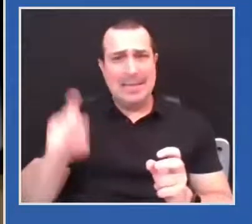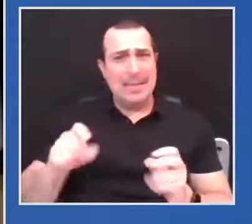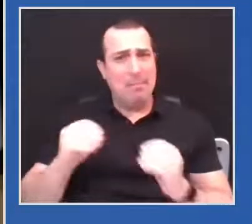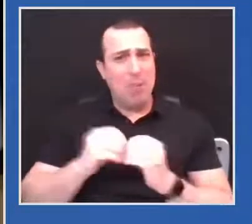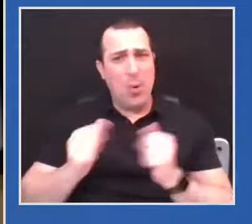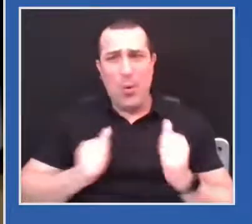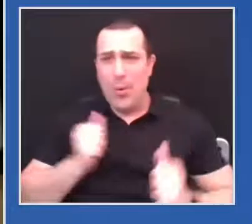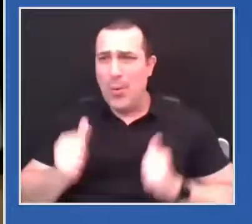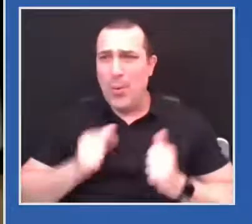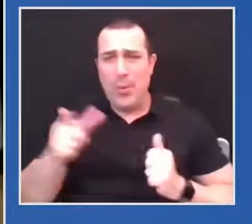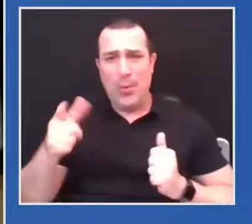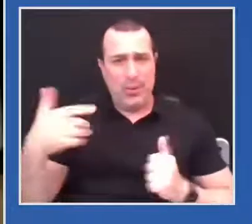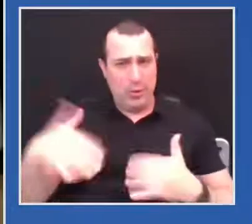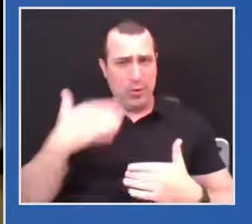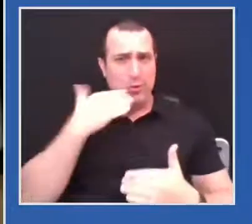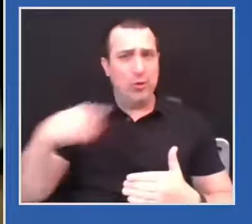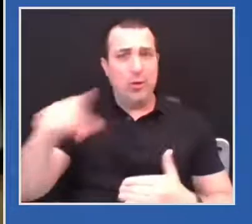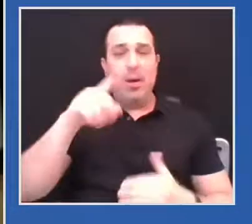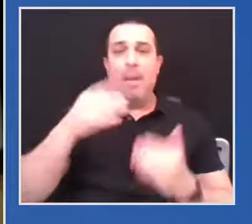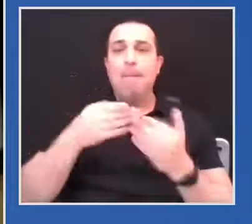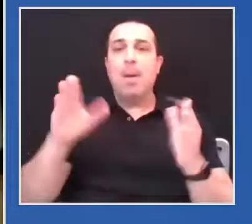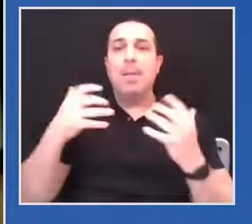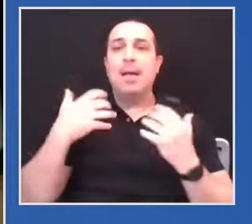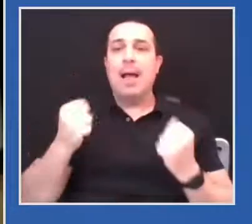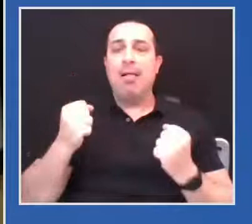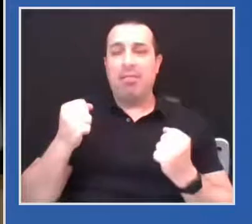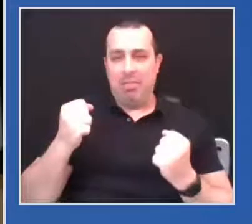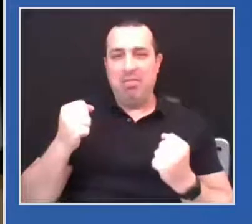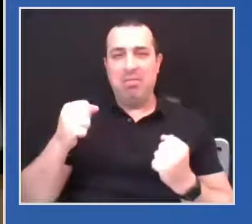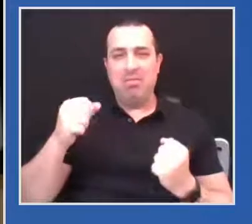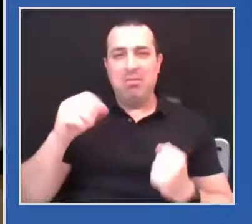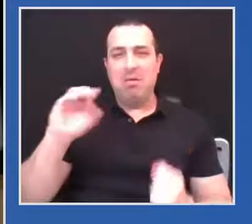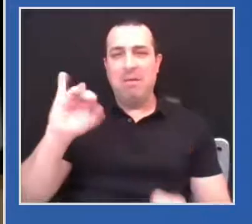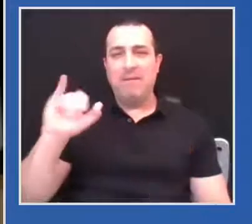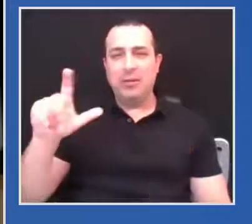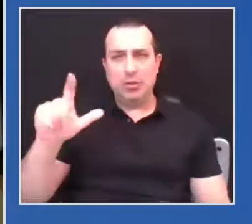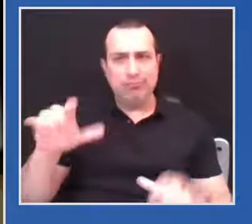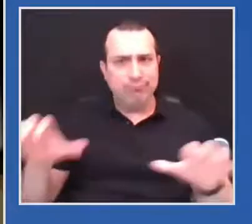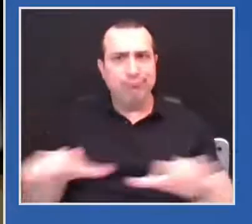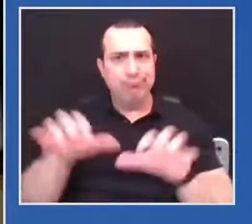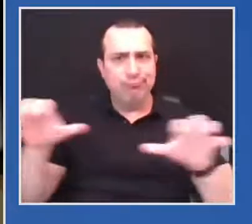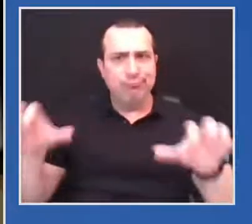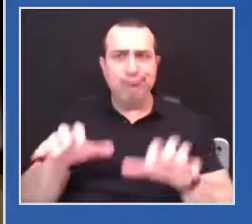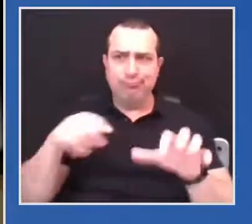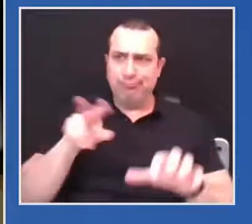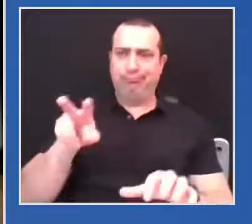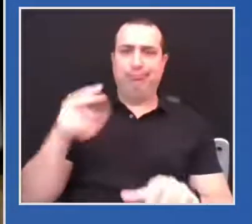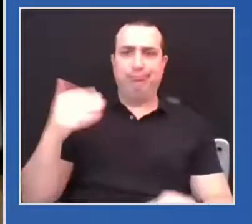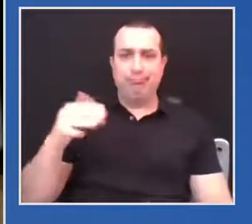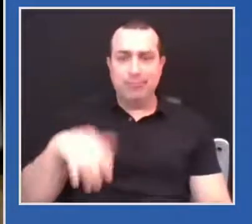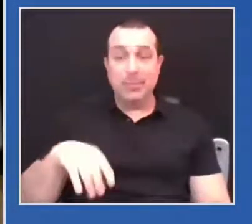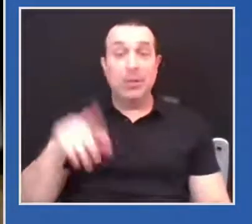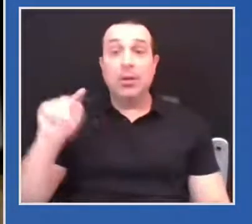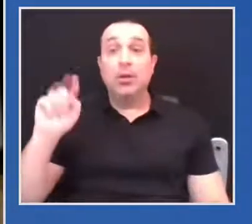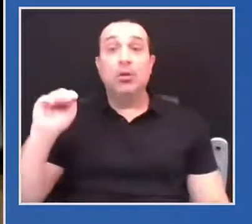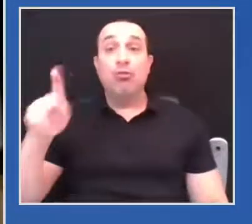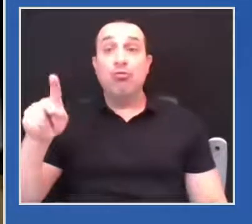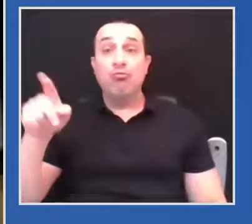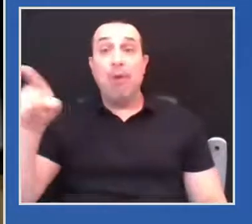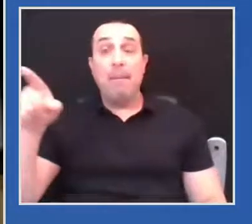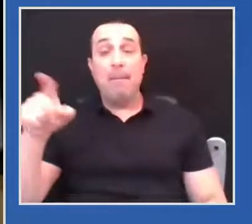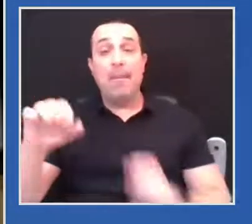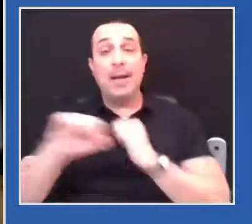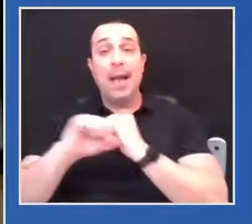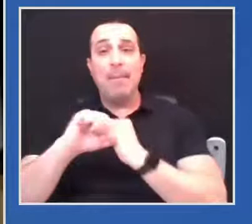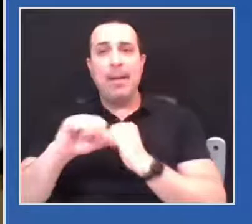officials. At the Trump campaign, which is not unusual because I've had a piece of it, Trump campaign has deliberately